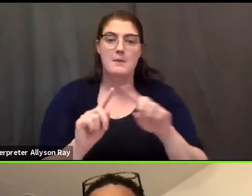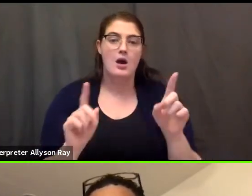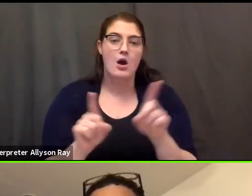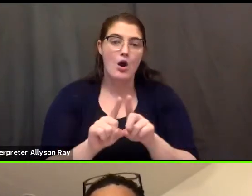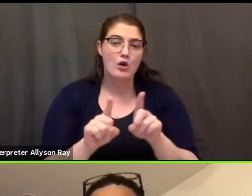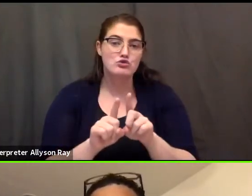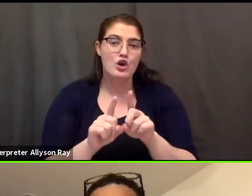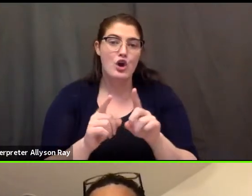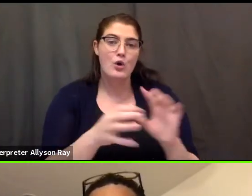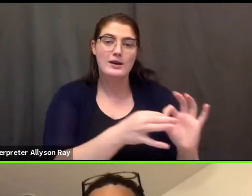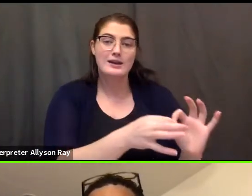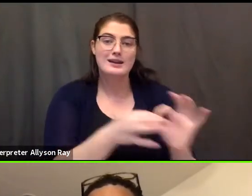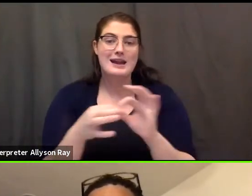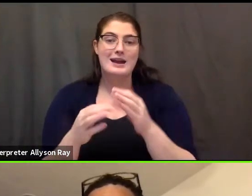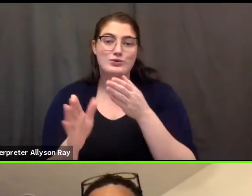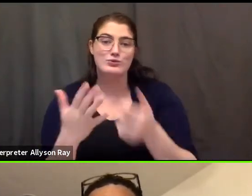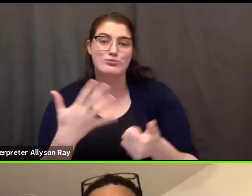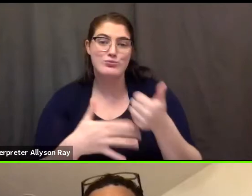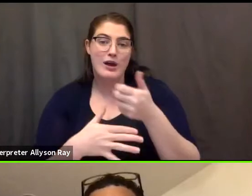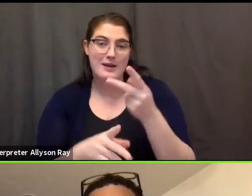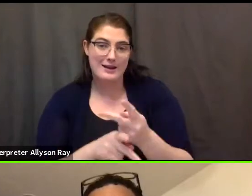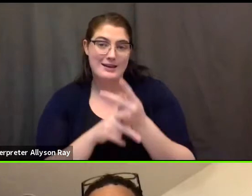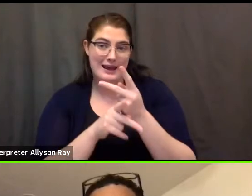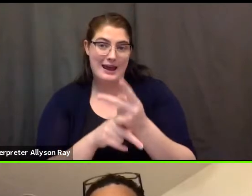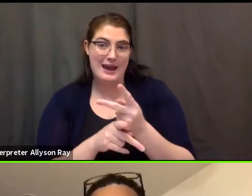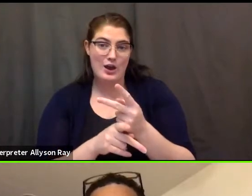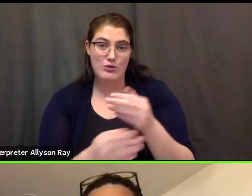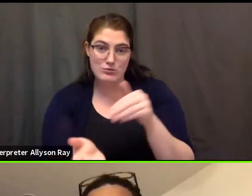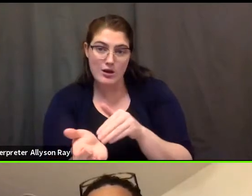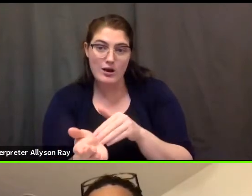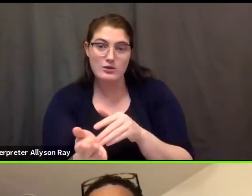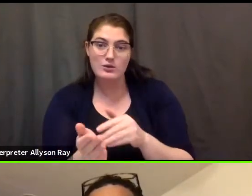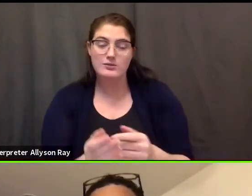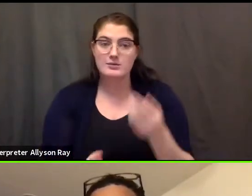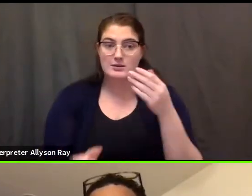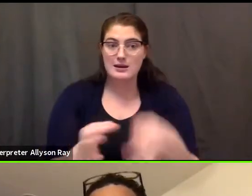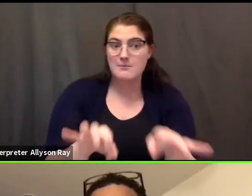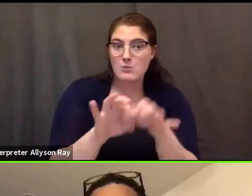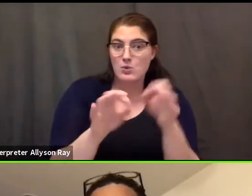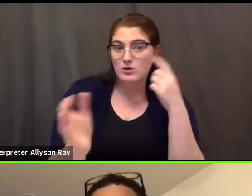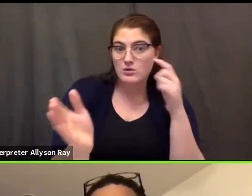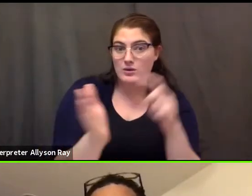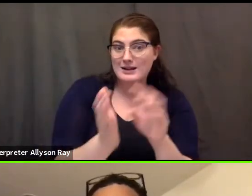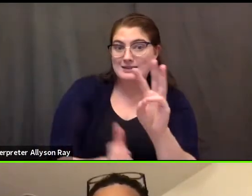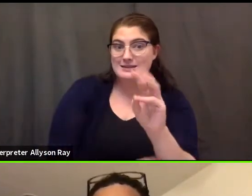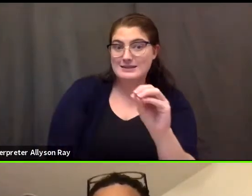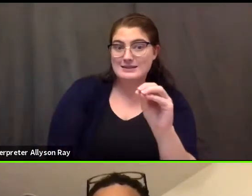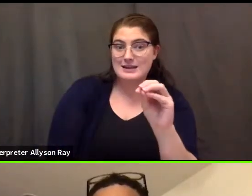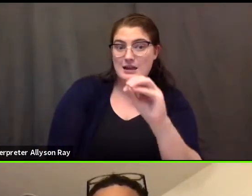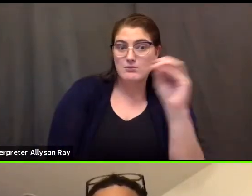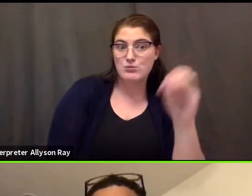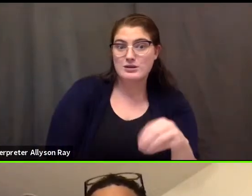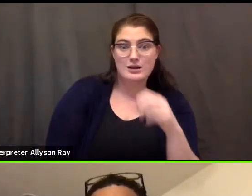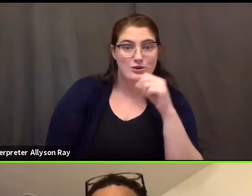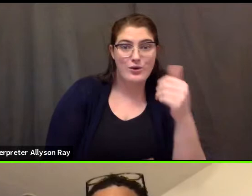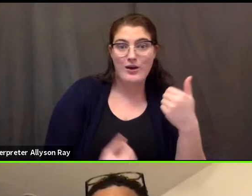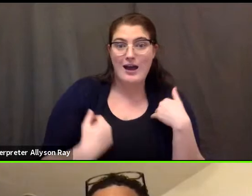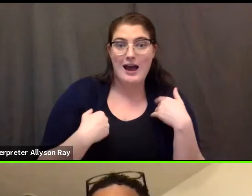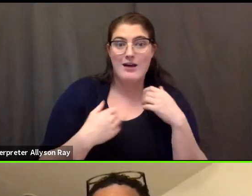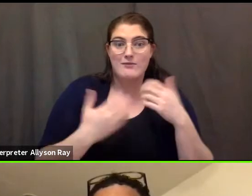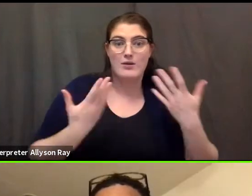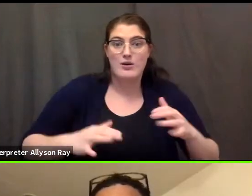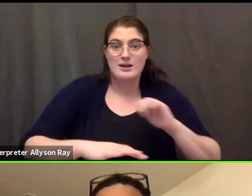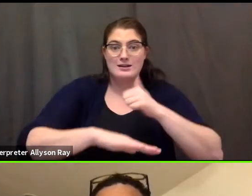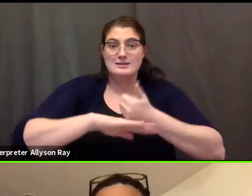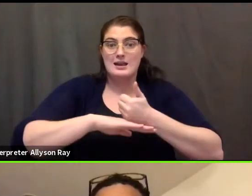care physicians. It's important to note that 60% of our members do not have any existing relationships with PCPs in